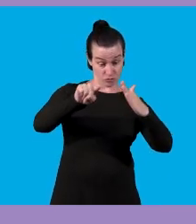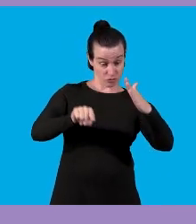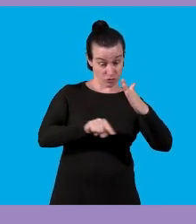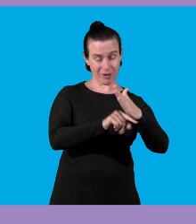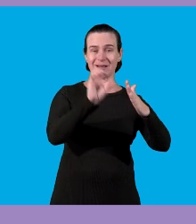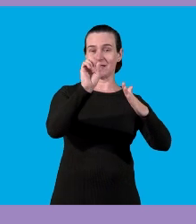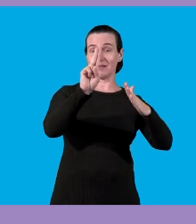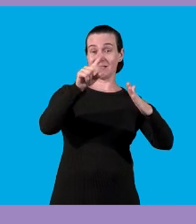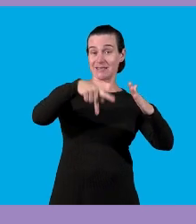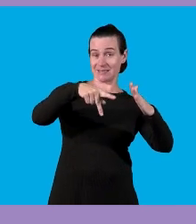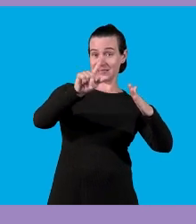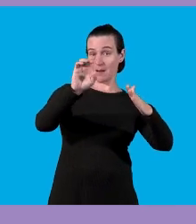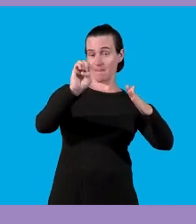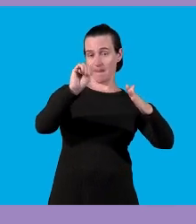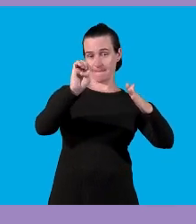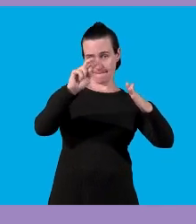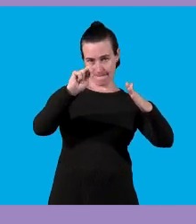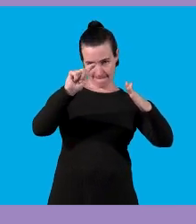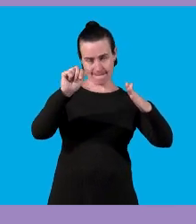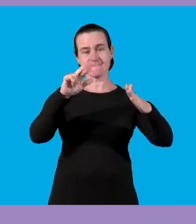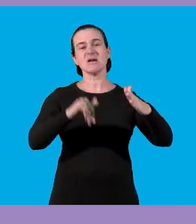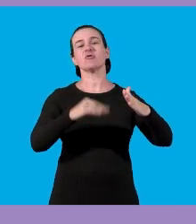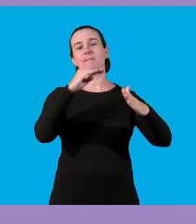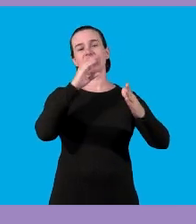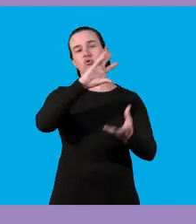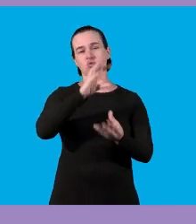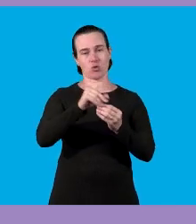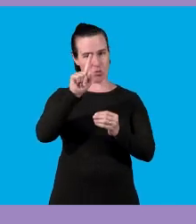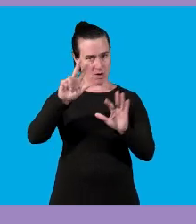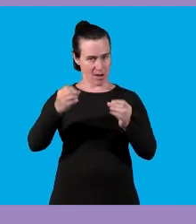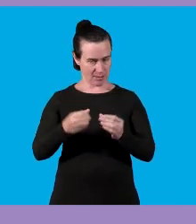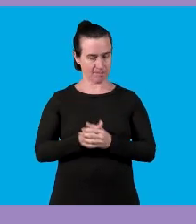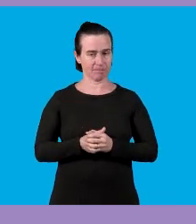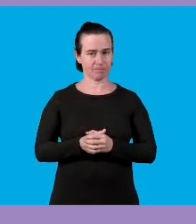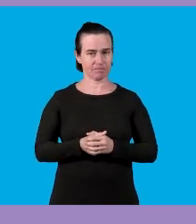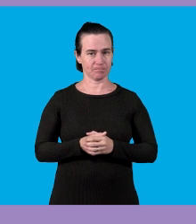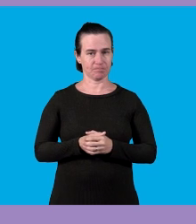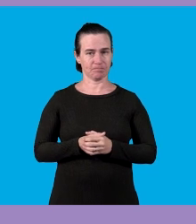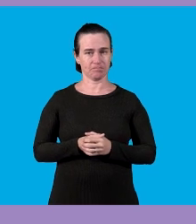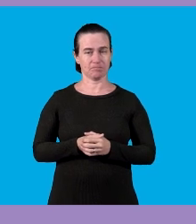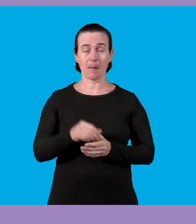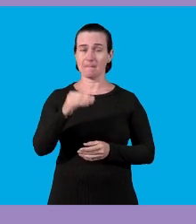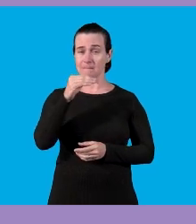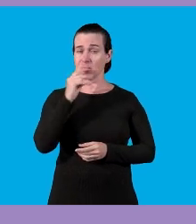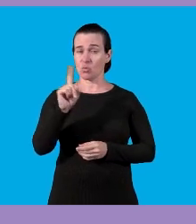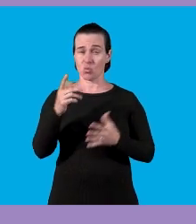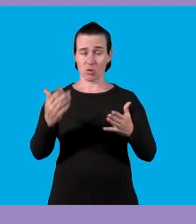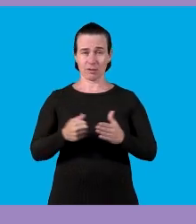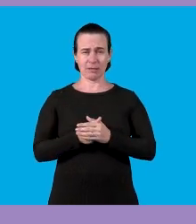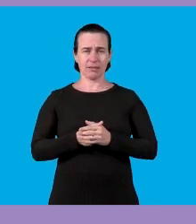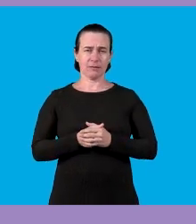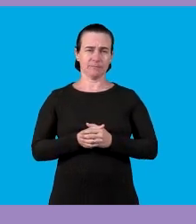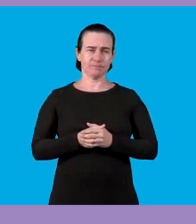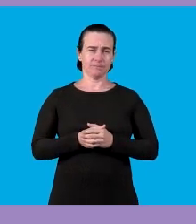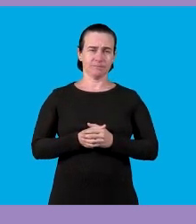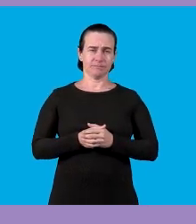are supplementary. So angles on a straight line are supplementary, therefore that means that we